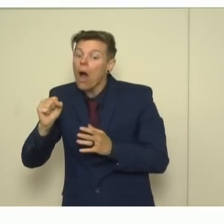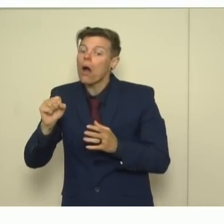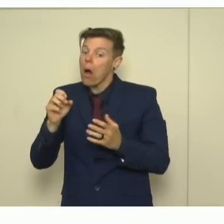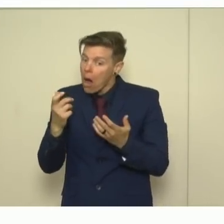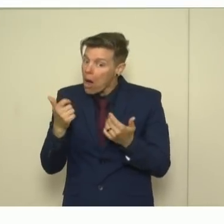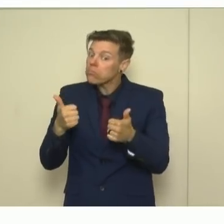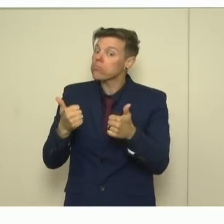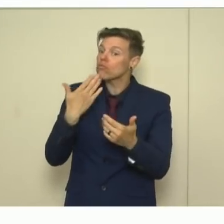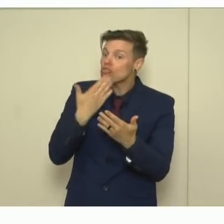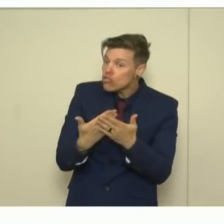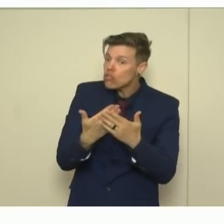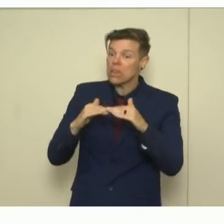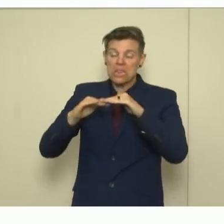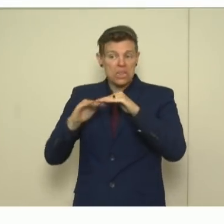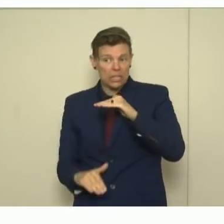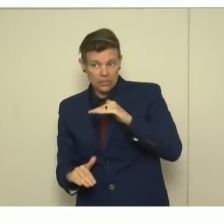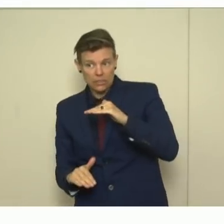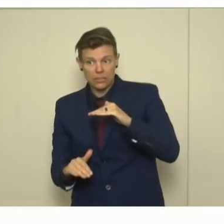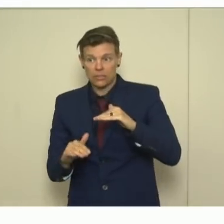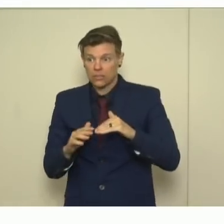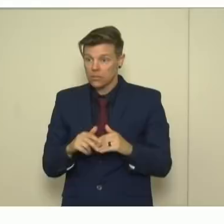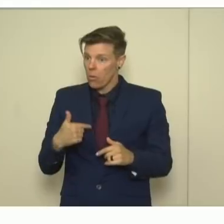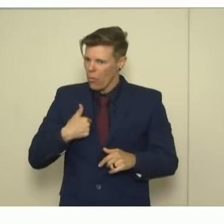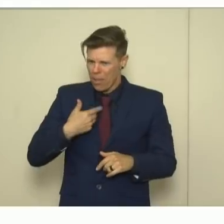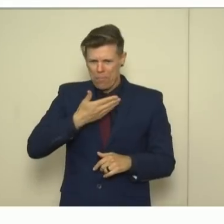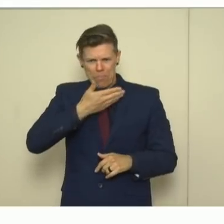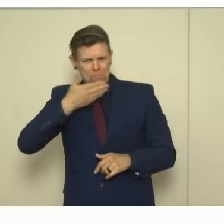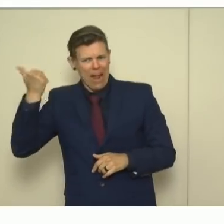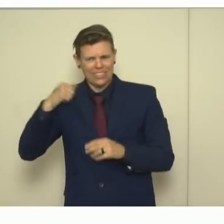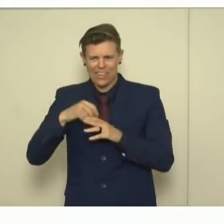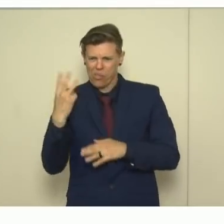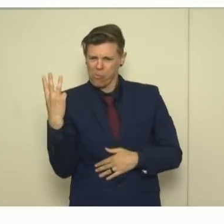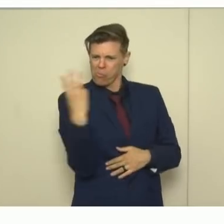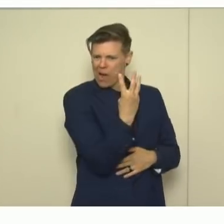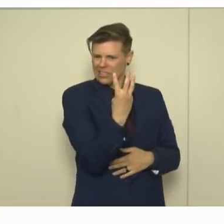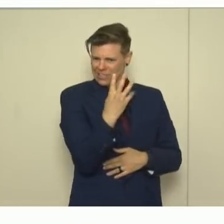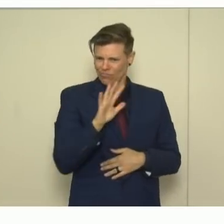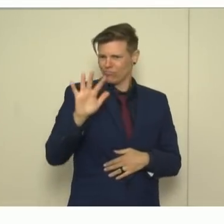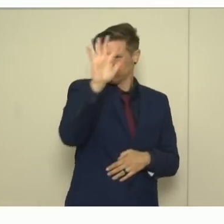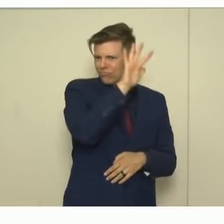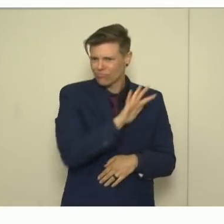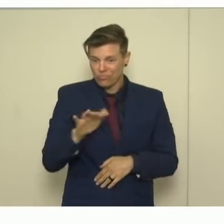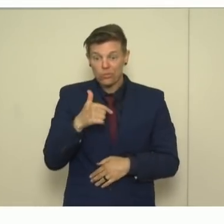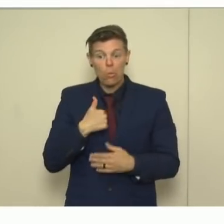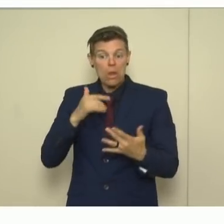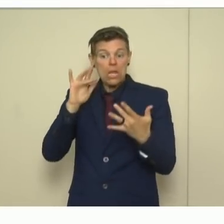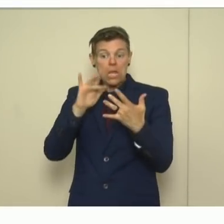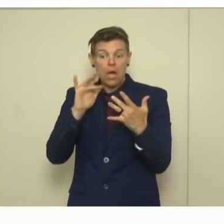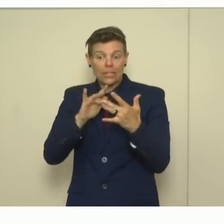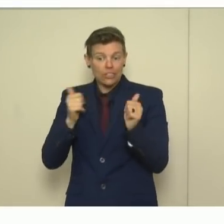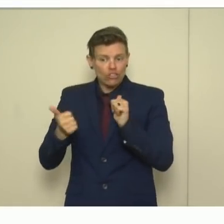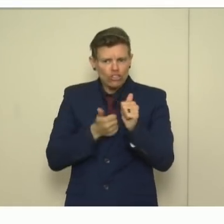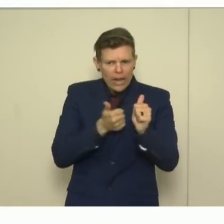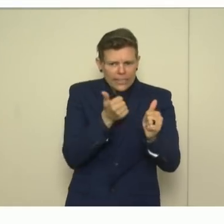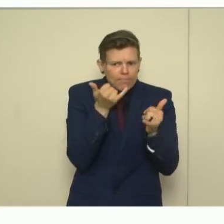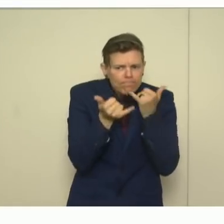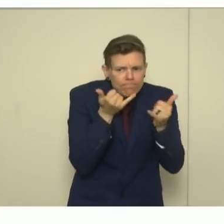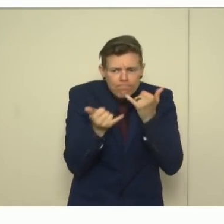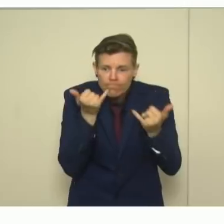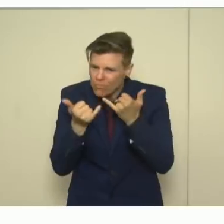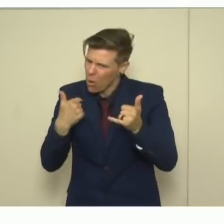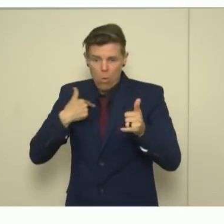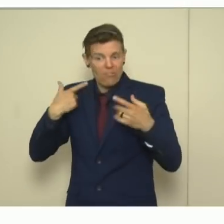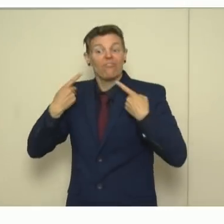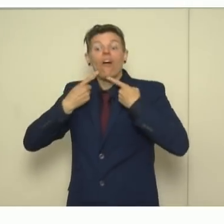test positivity best in the West, contact tracing very timely now, and that is working, and we're